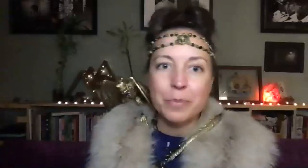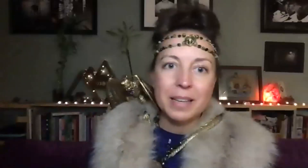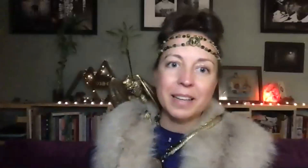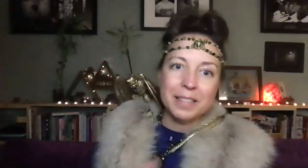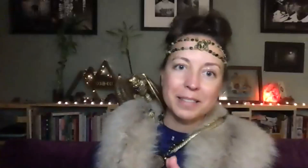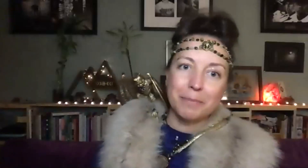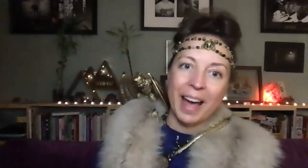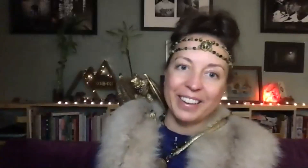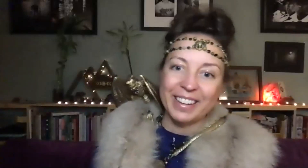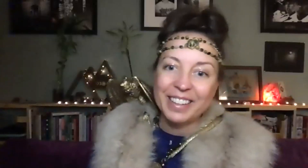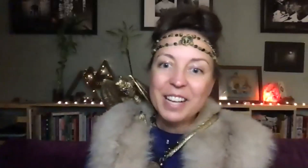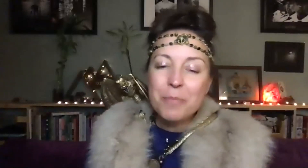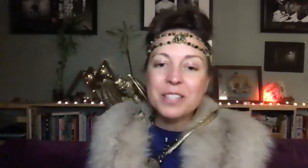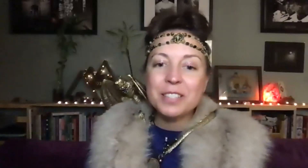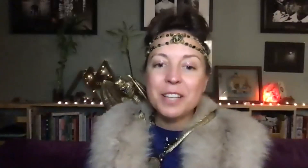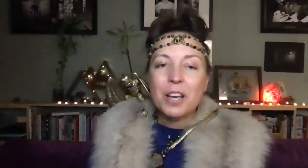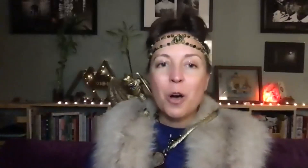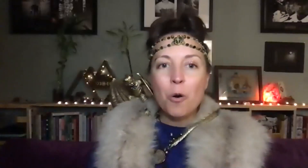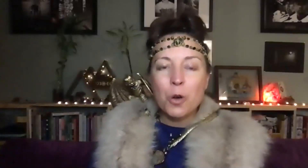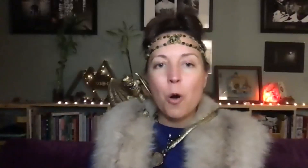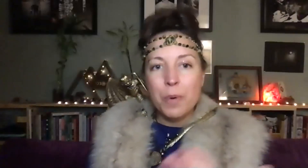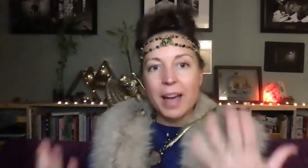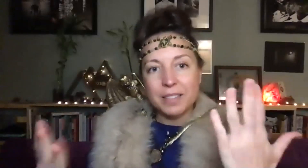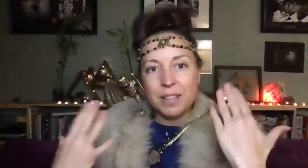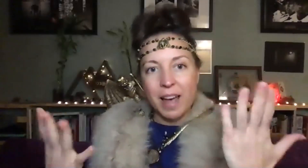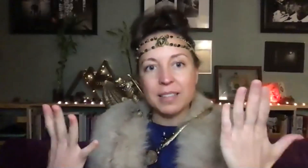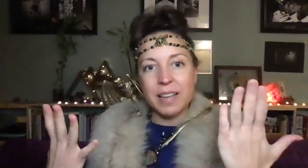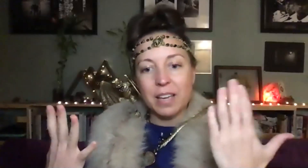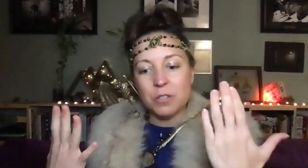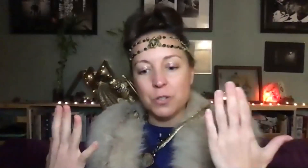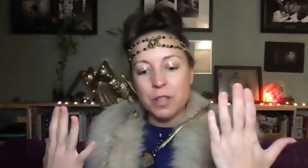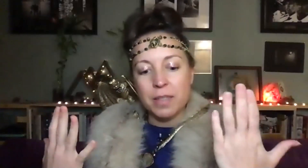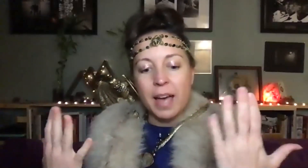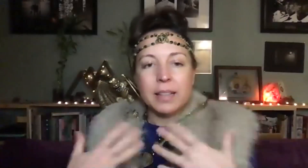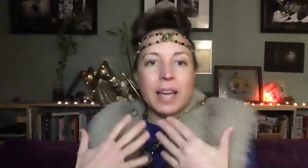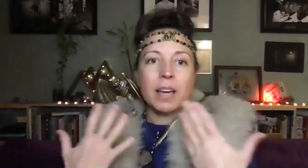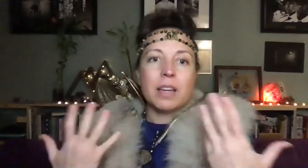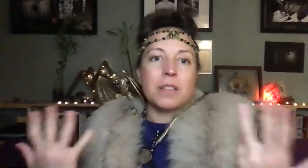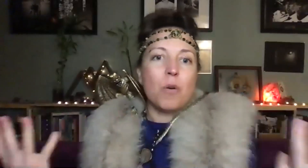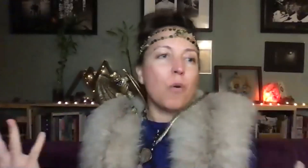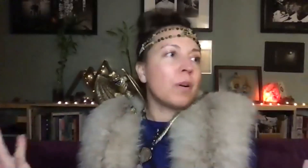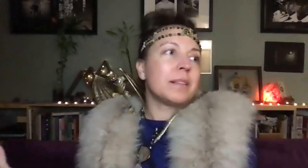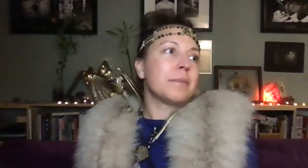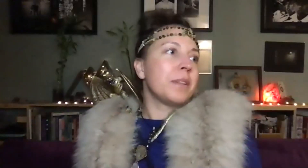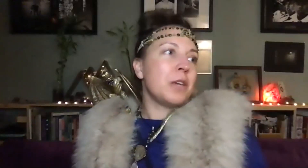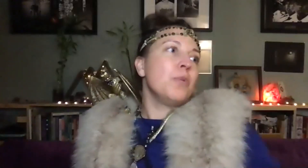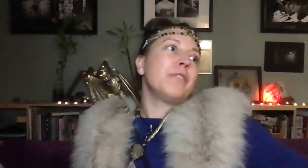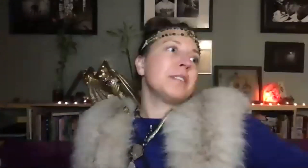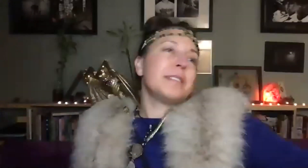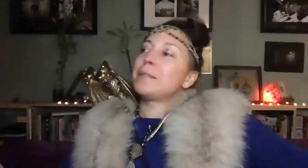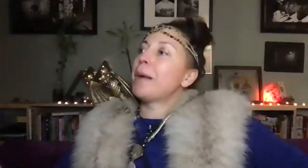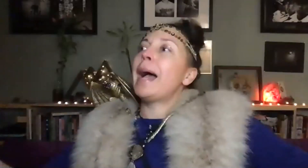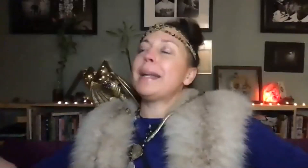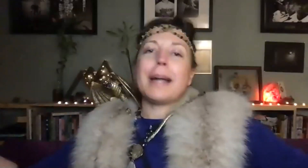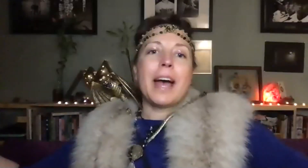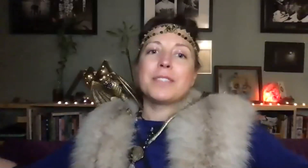in Sharpie. It doesn't matter. But just go back to that like that like the universe